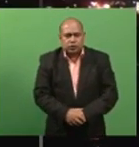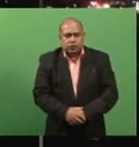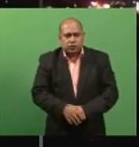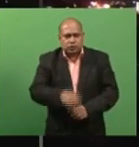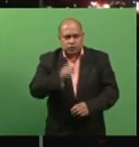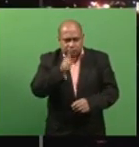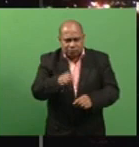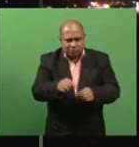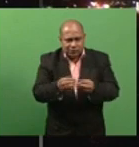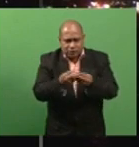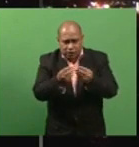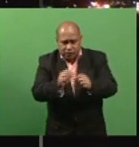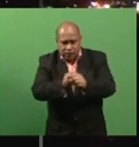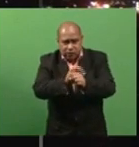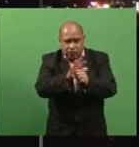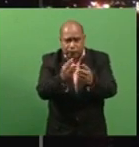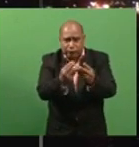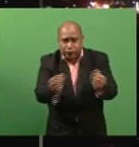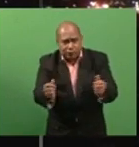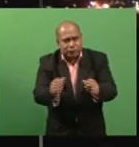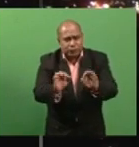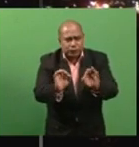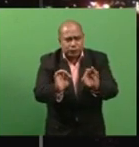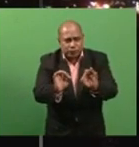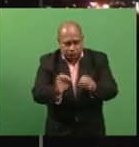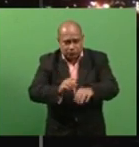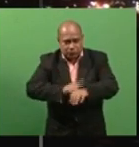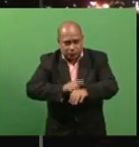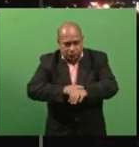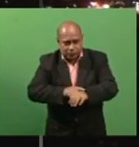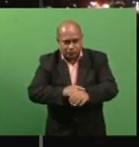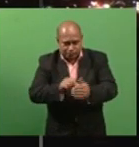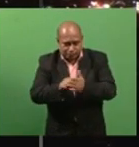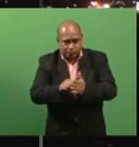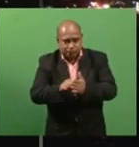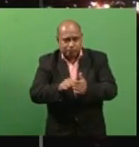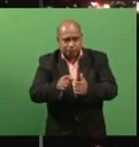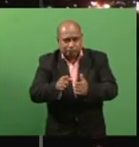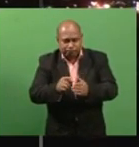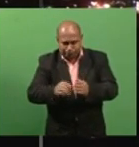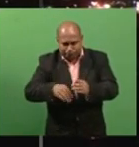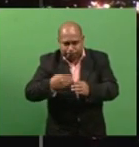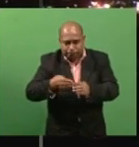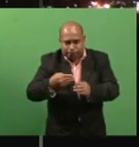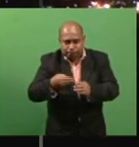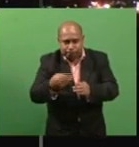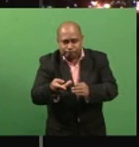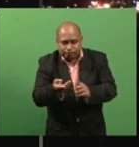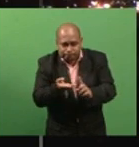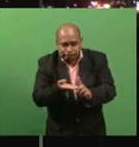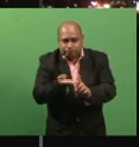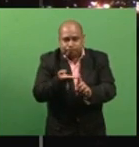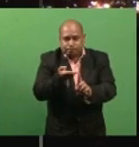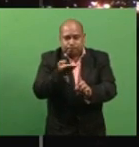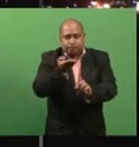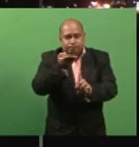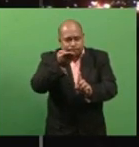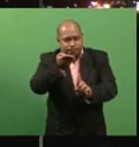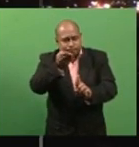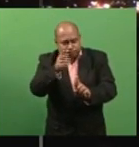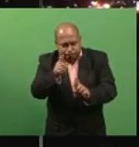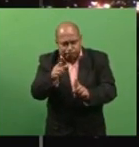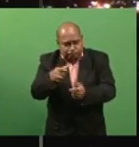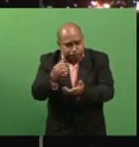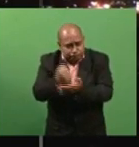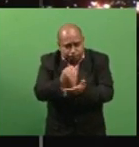COVID-19, local doctors are treating symptoms as they develop in locally confirmed cases. Health Minister Dr. Ifiremi Wanganambete